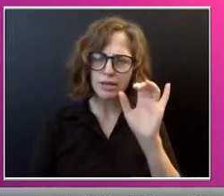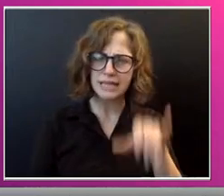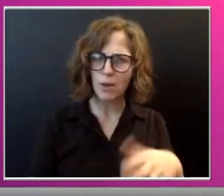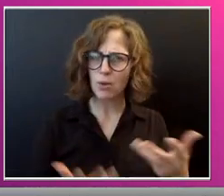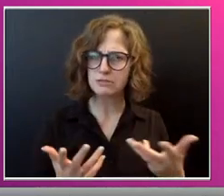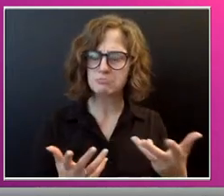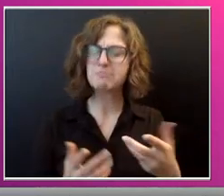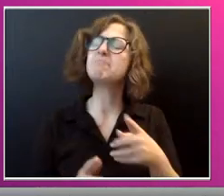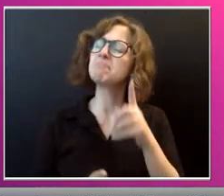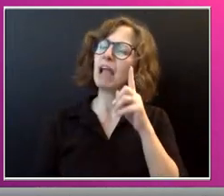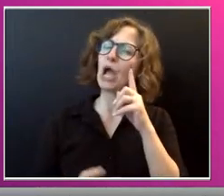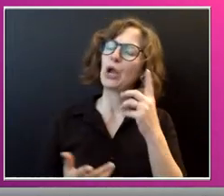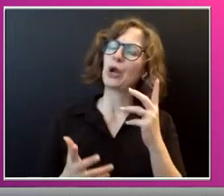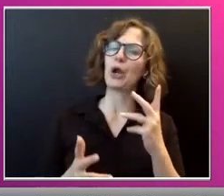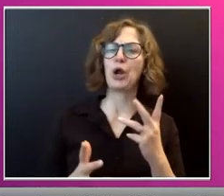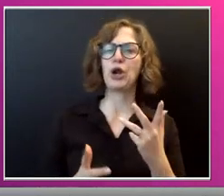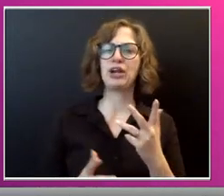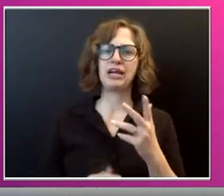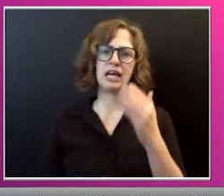Knew it was